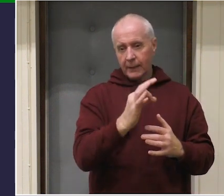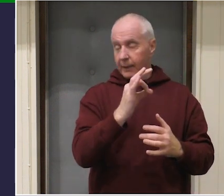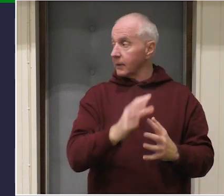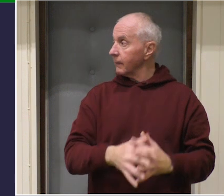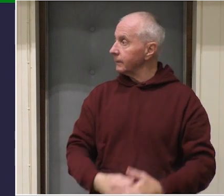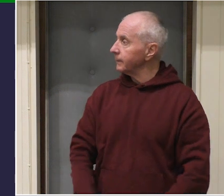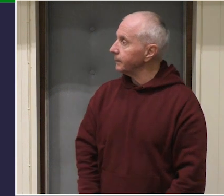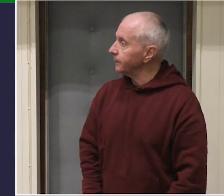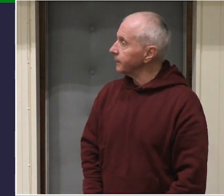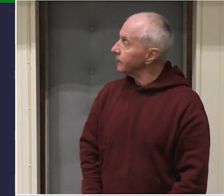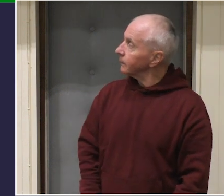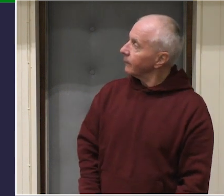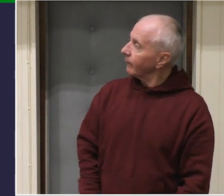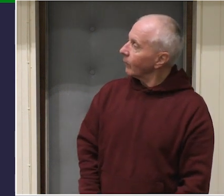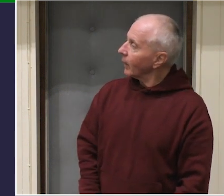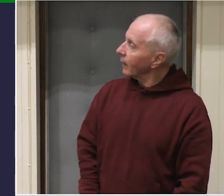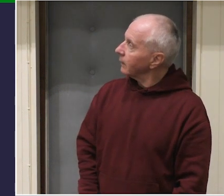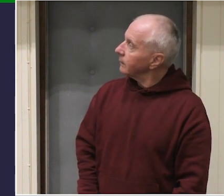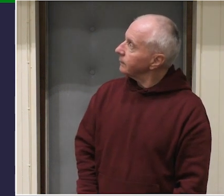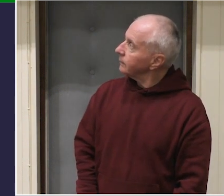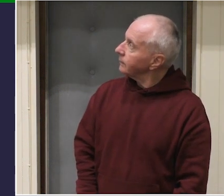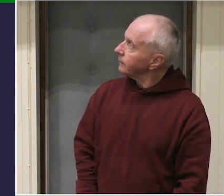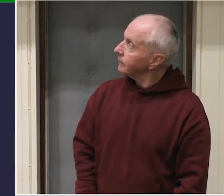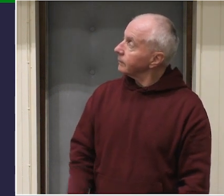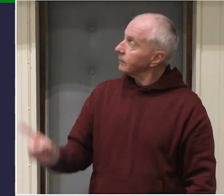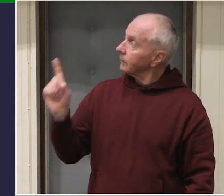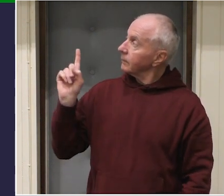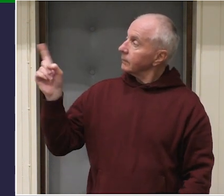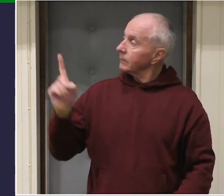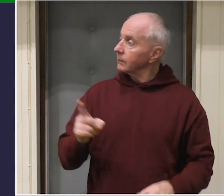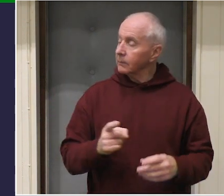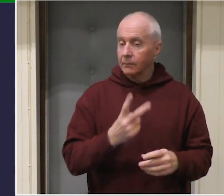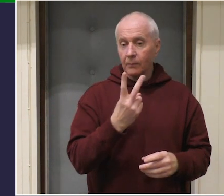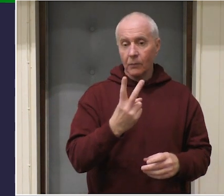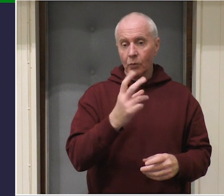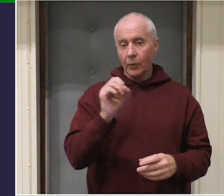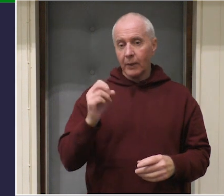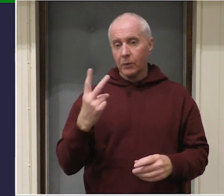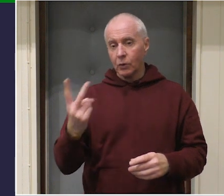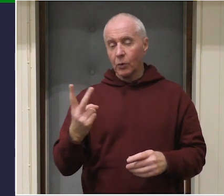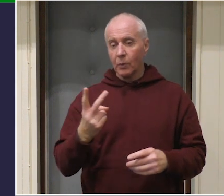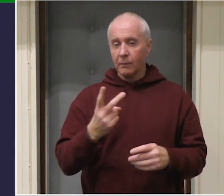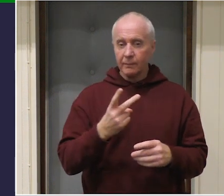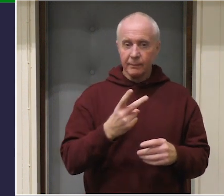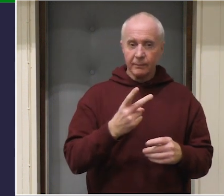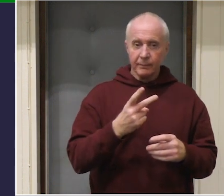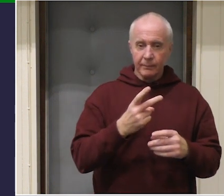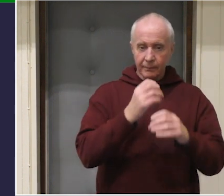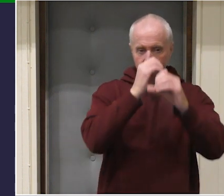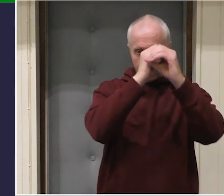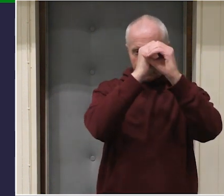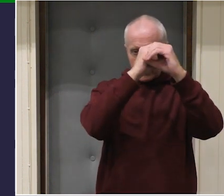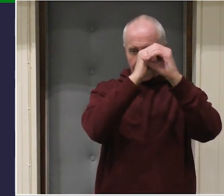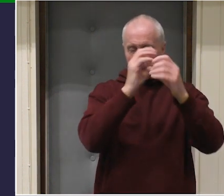So we have a radial velocity curve. Next, we need a light curve. This is the one which was done back in 2002 by a very small telescope from